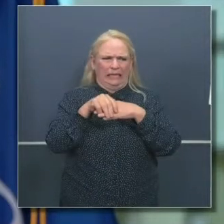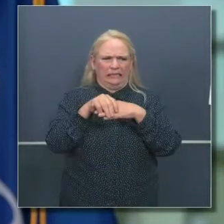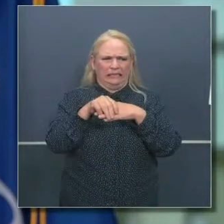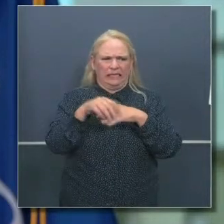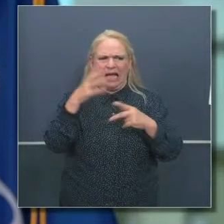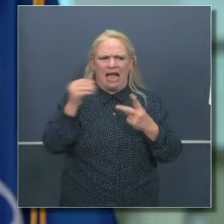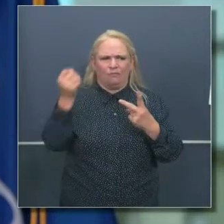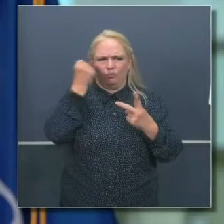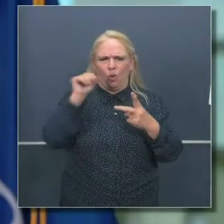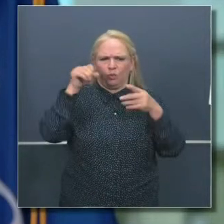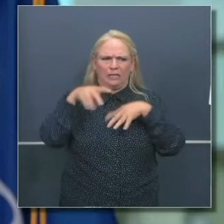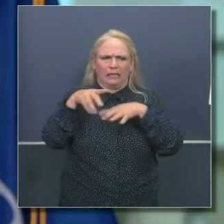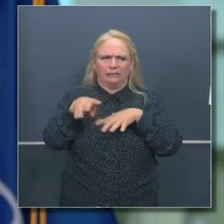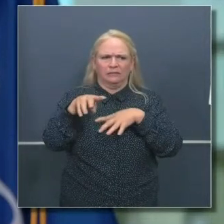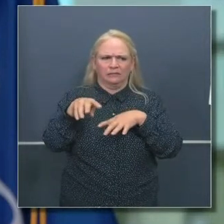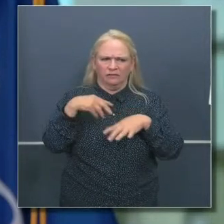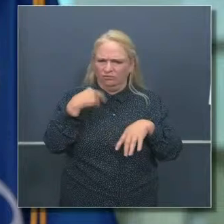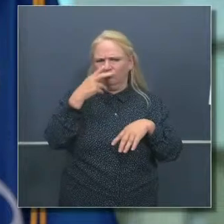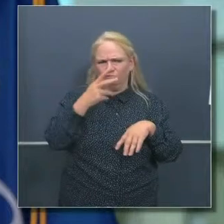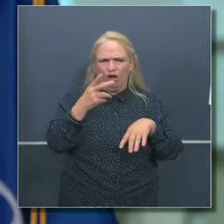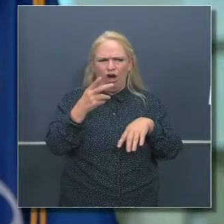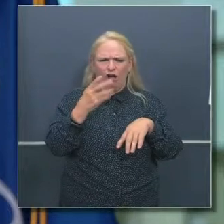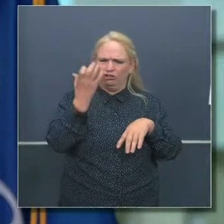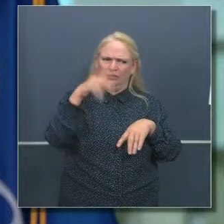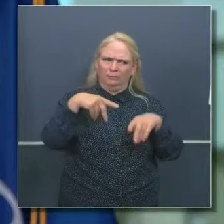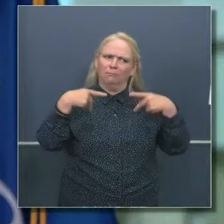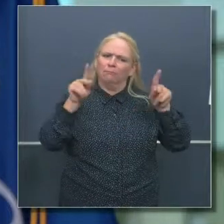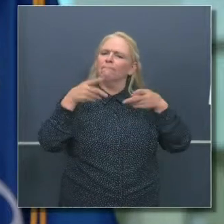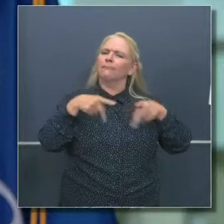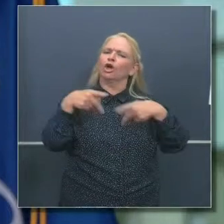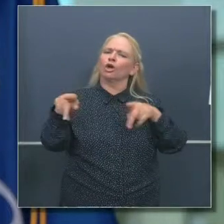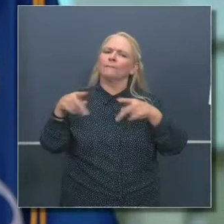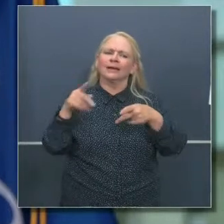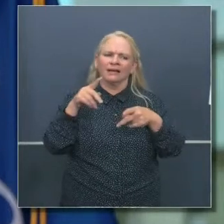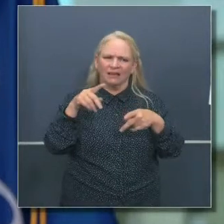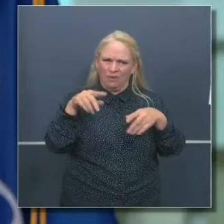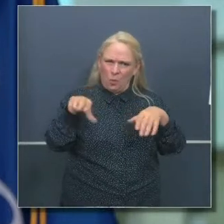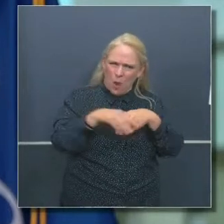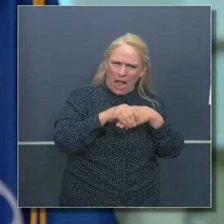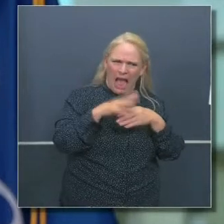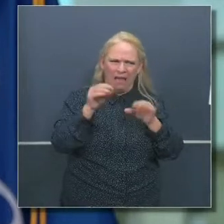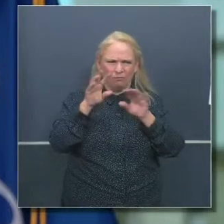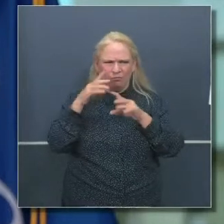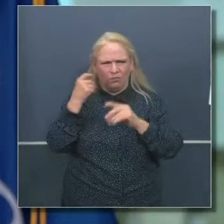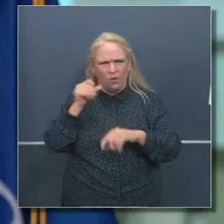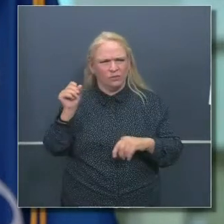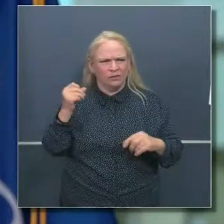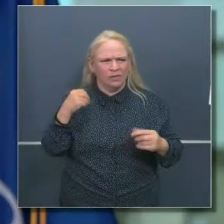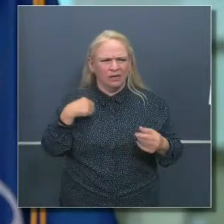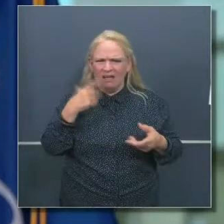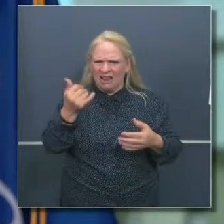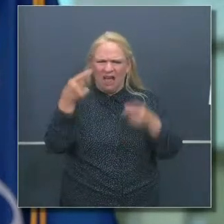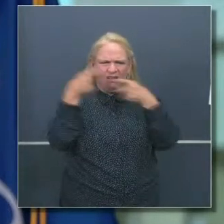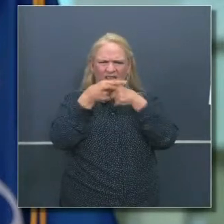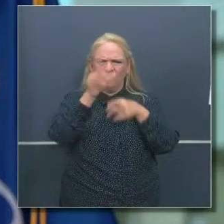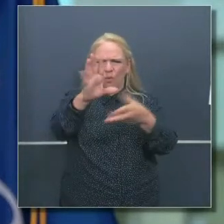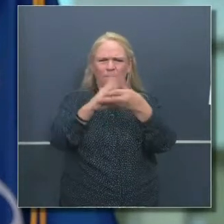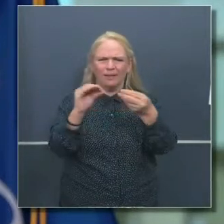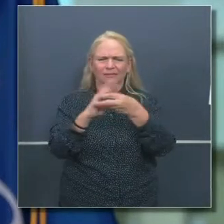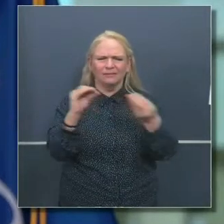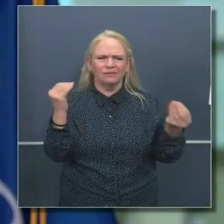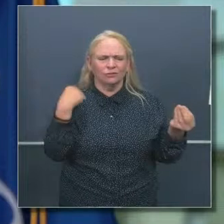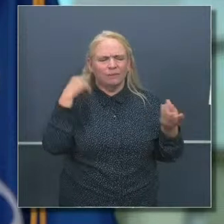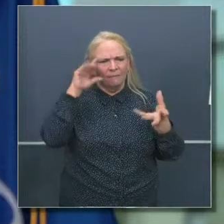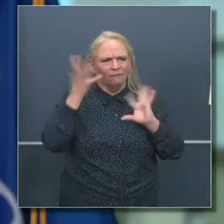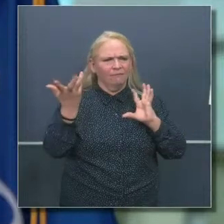all with, dozens of people, and the 300-person protest. I want to know what your, how you address what some might